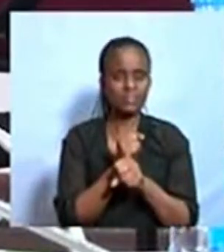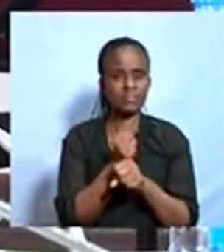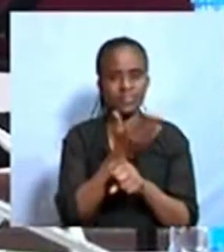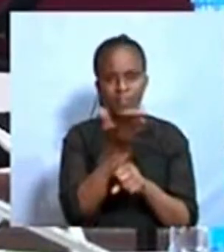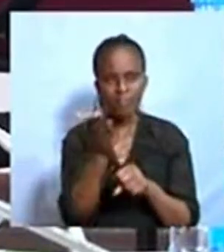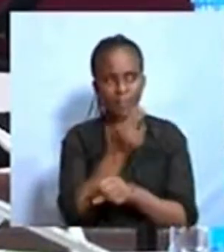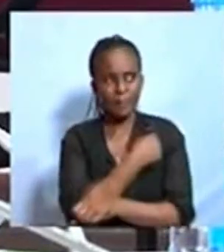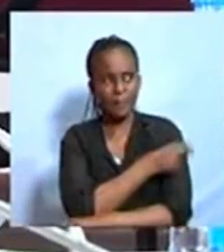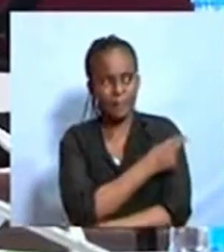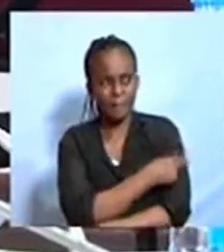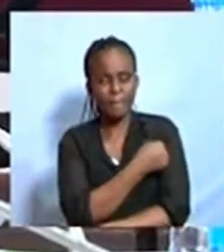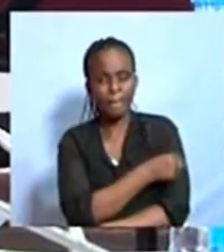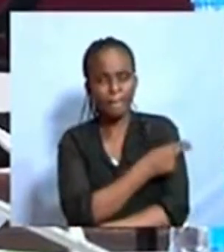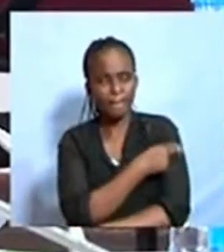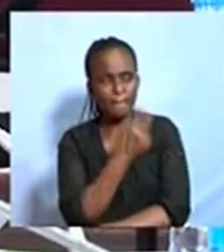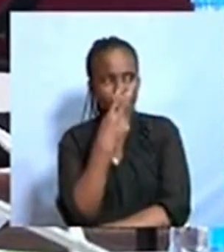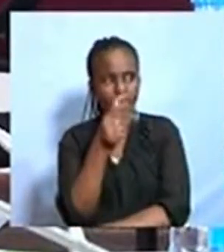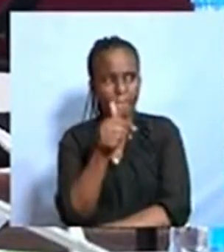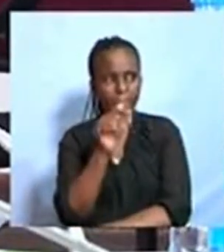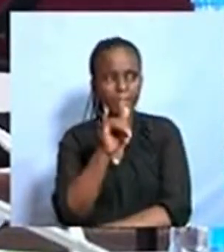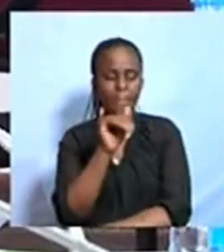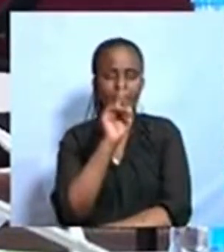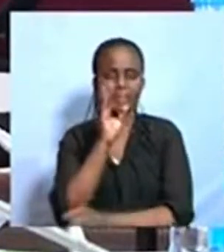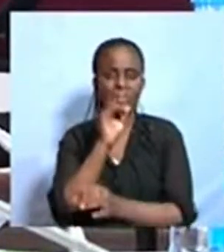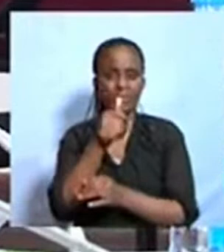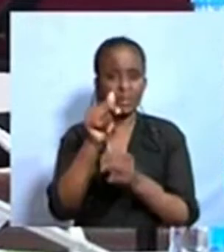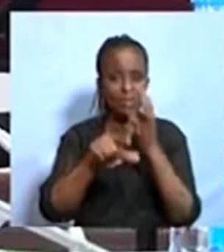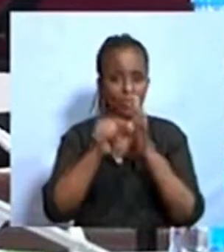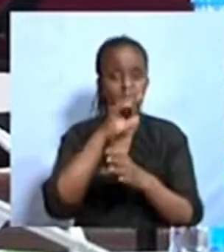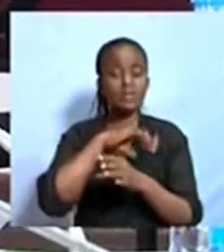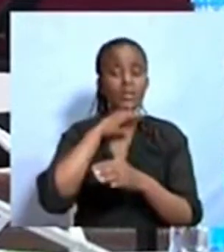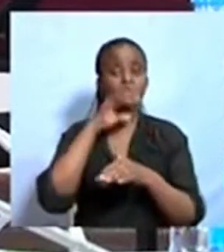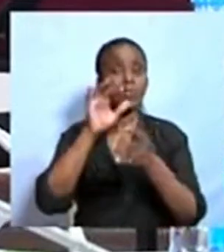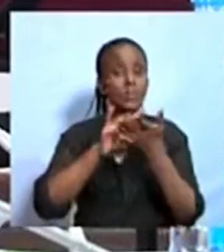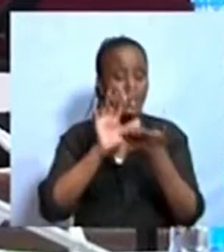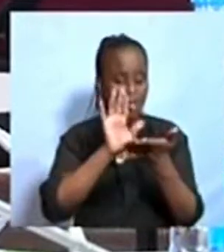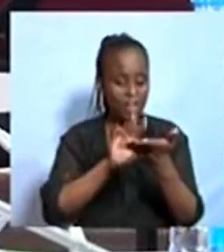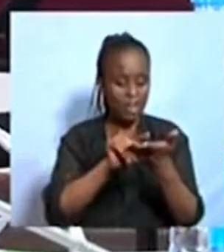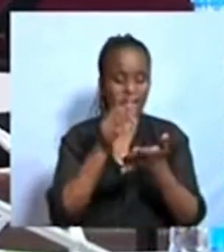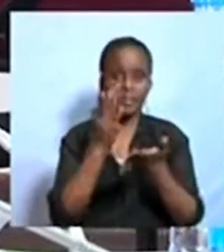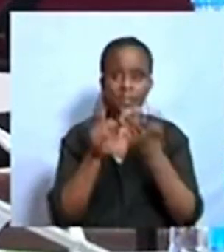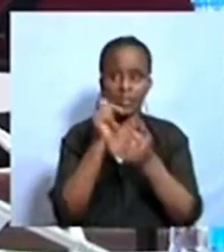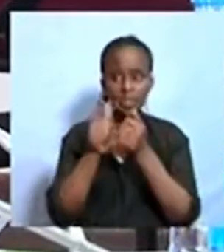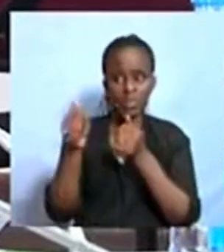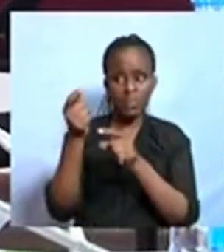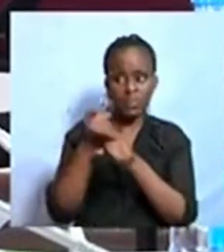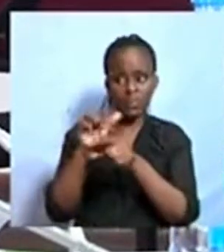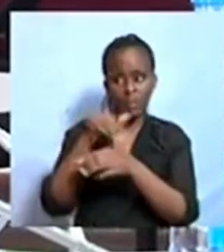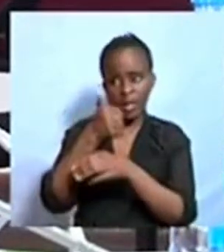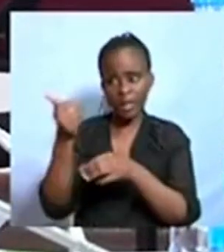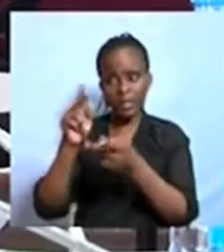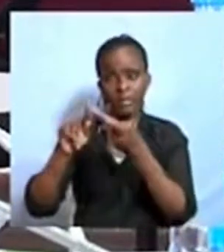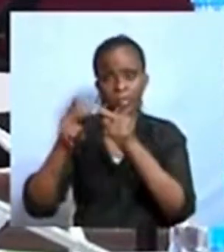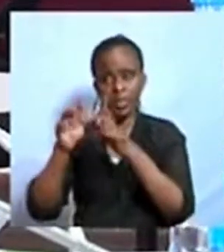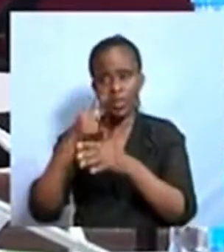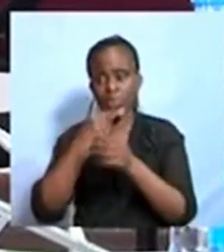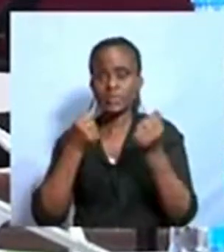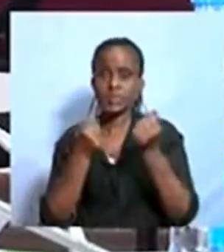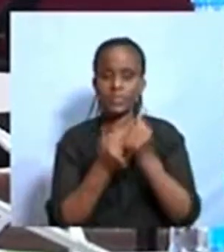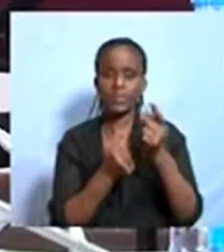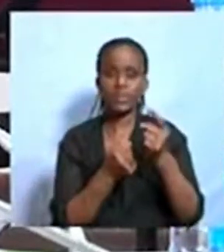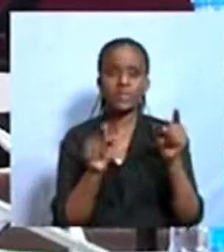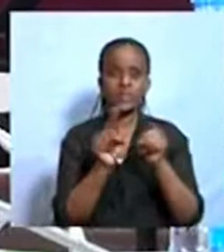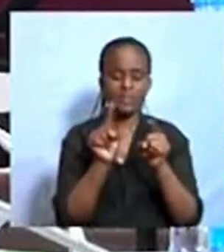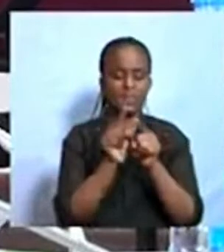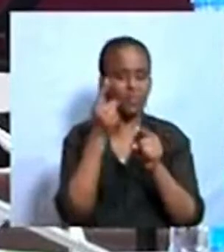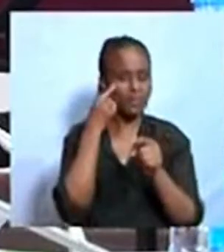health facilities, you'll see that actually if you find adequate medicines, perhaps because it's coming from other partners that are supporting. And that goes